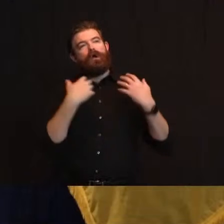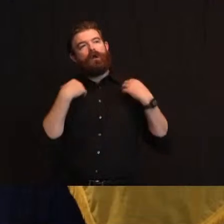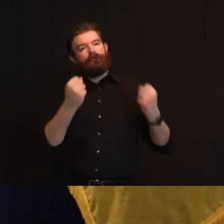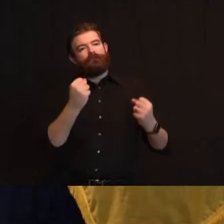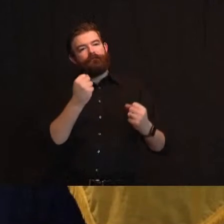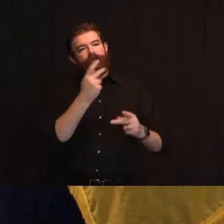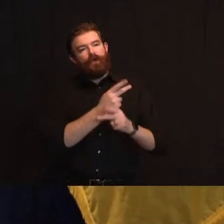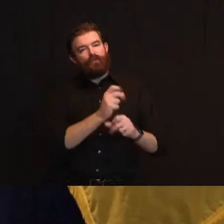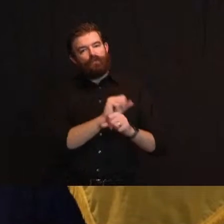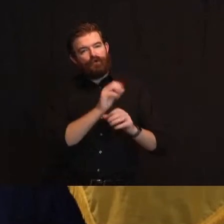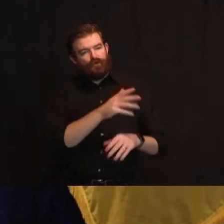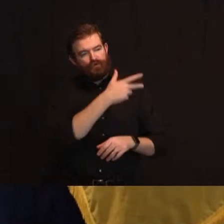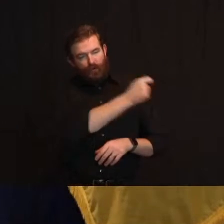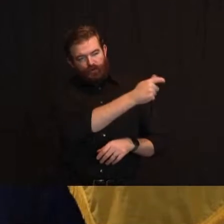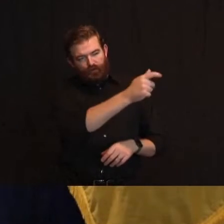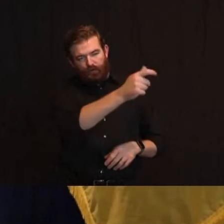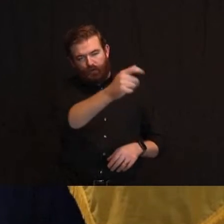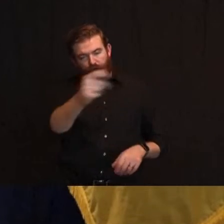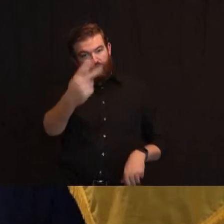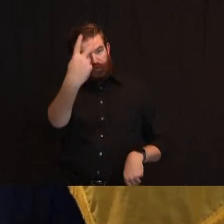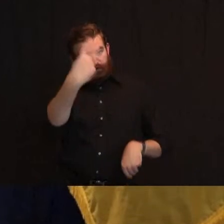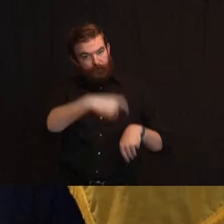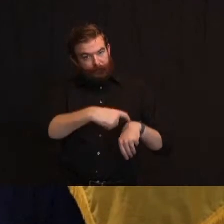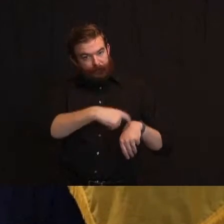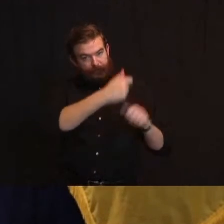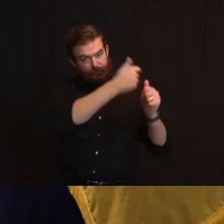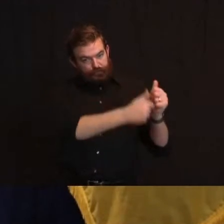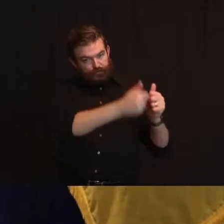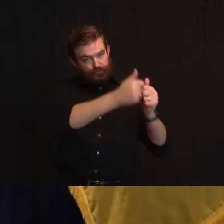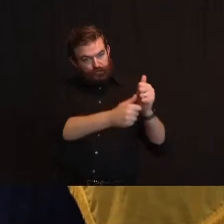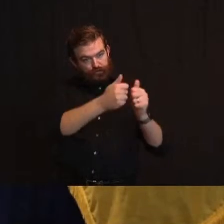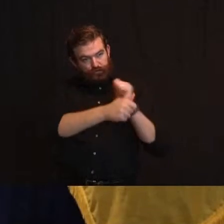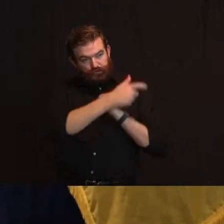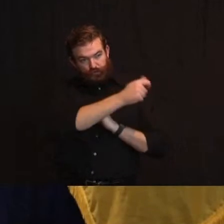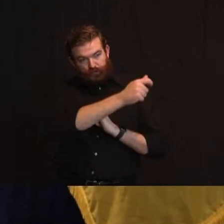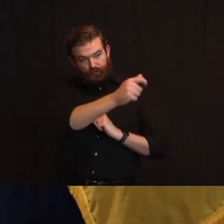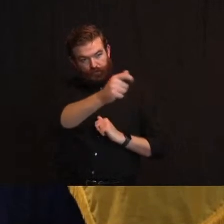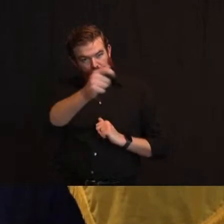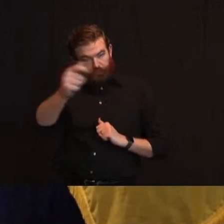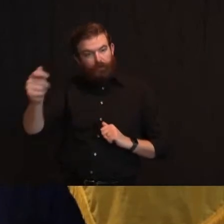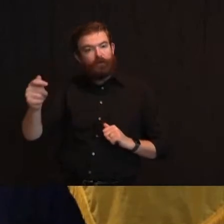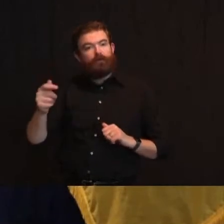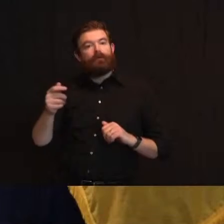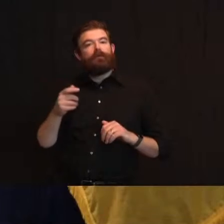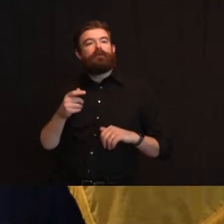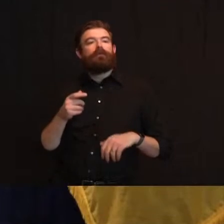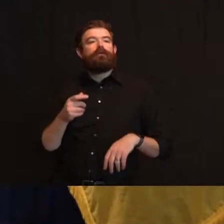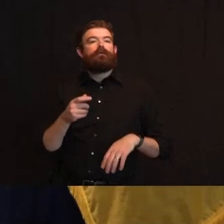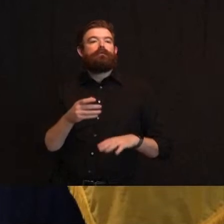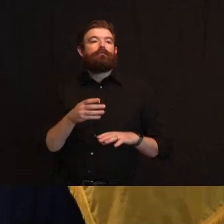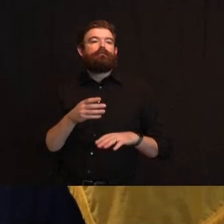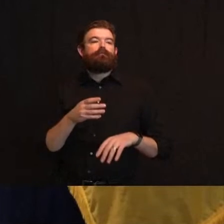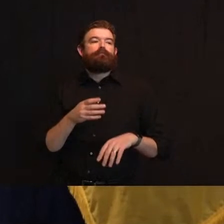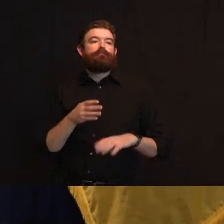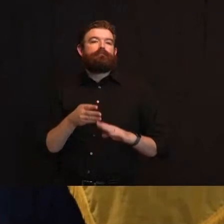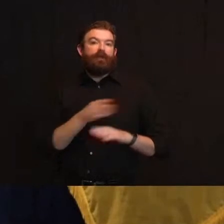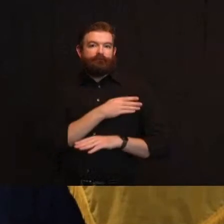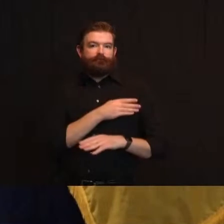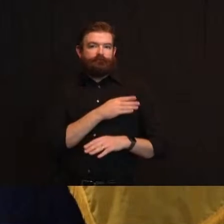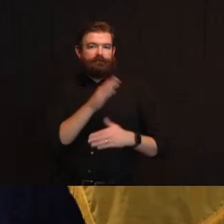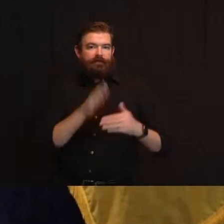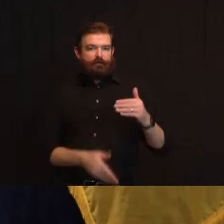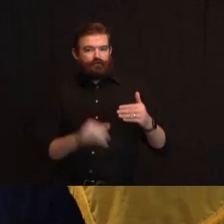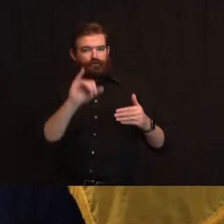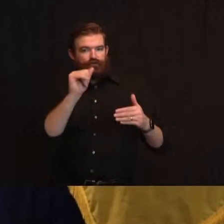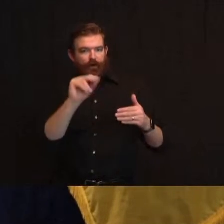then you create a bullpen that right now doesn't exist. Is that fair? Yeah. So that's both really